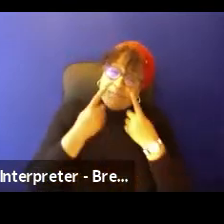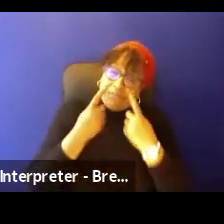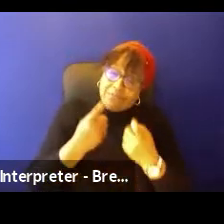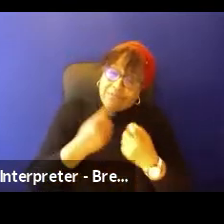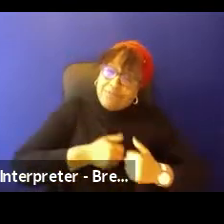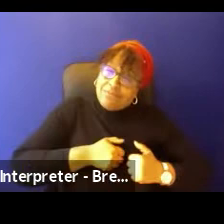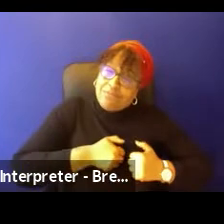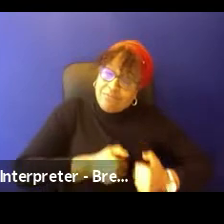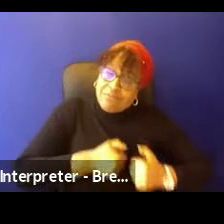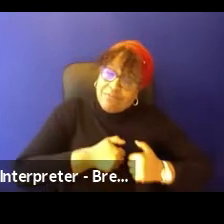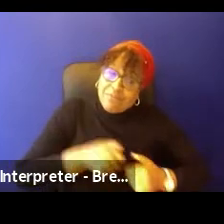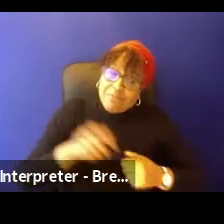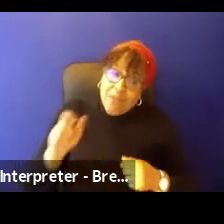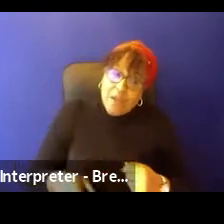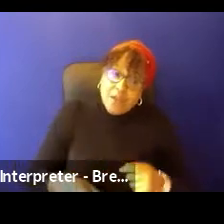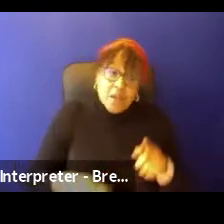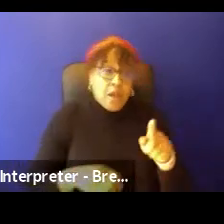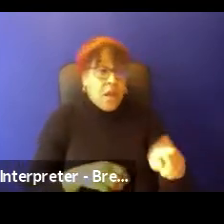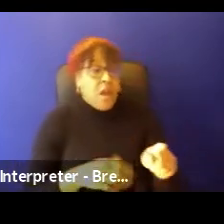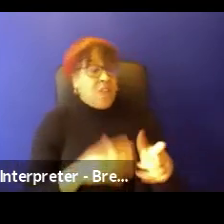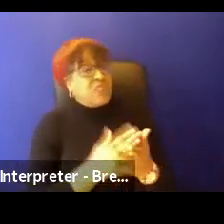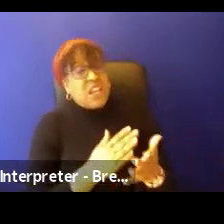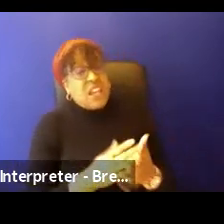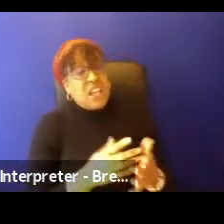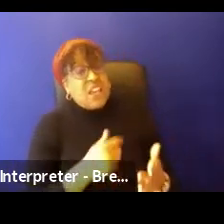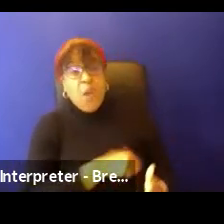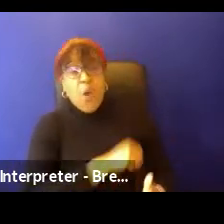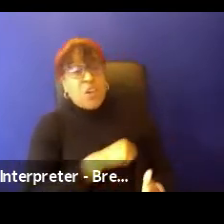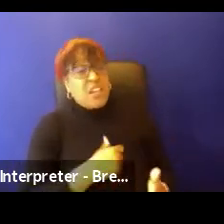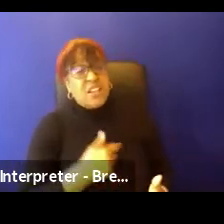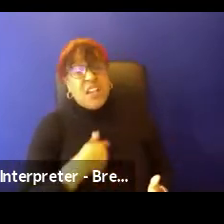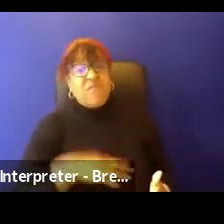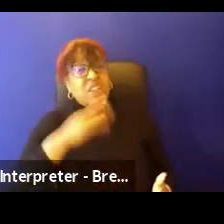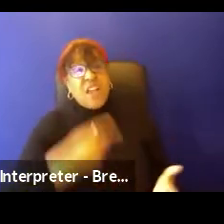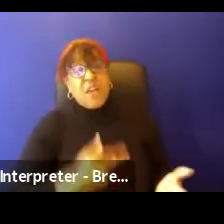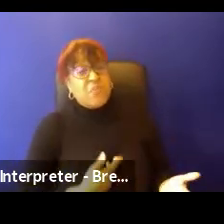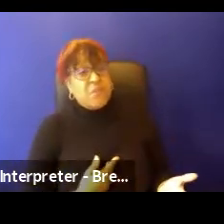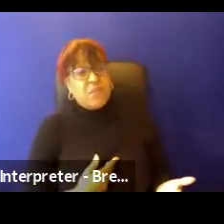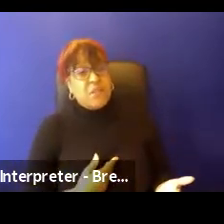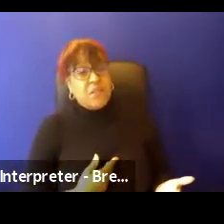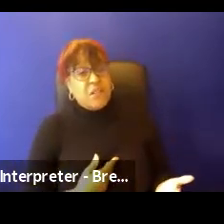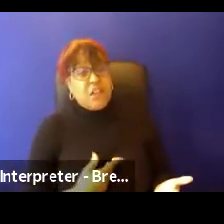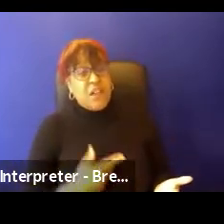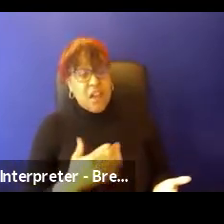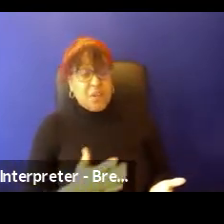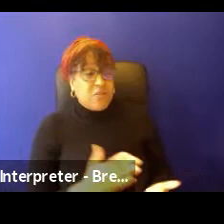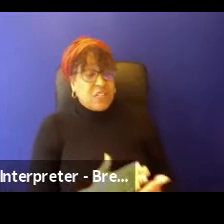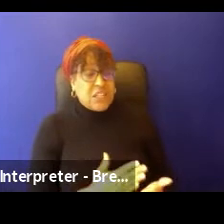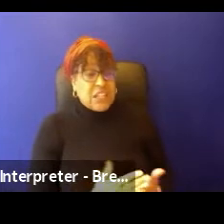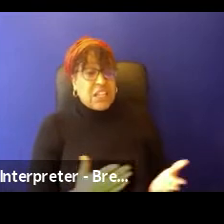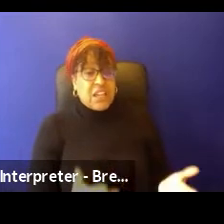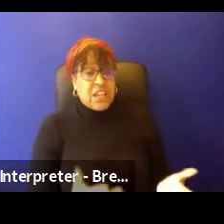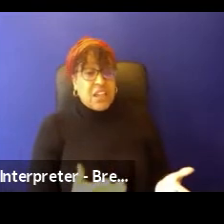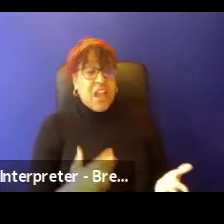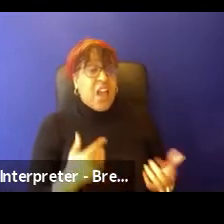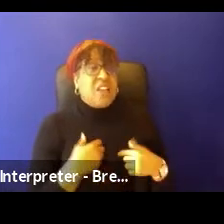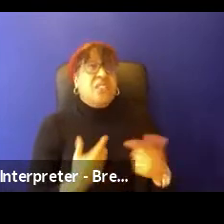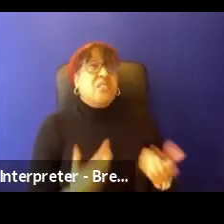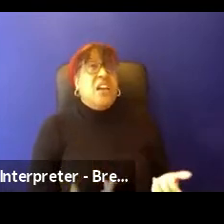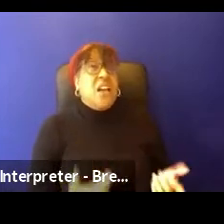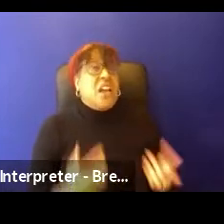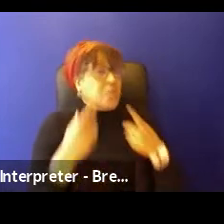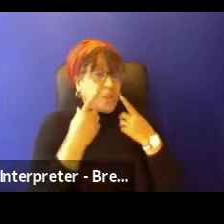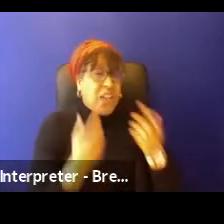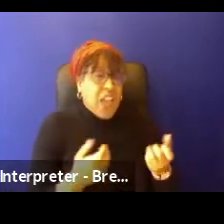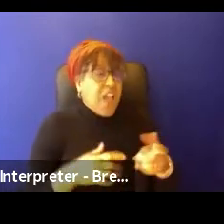That honestly, I'm kind of sick of it all. And it's hard for me to say, but there comes a point where you just stop kind of caring as much. Yeah,